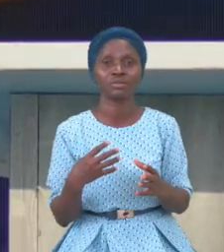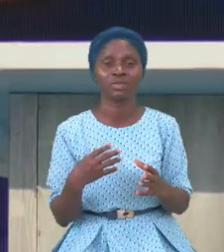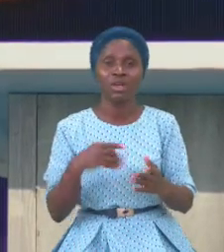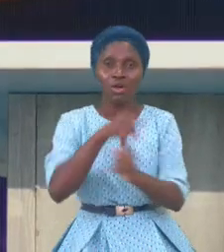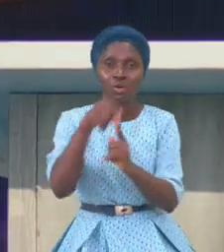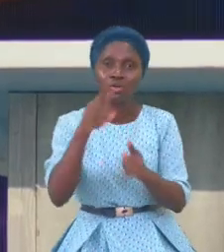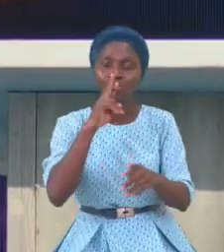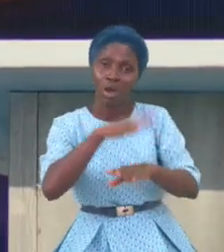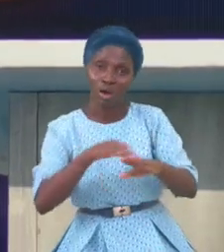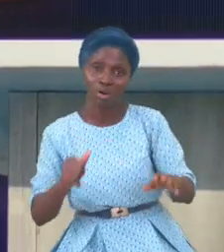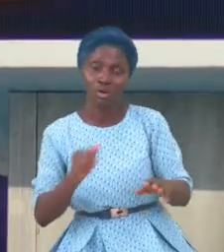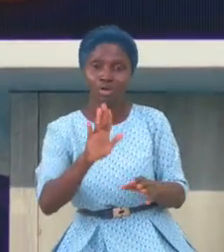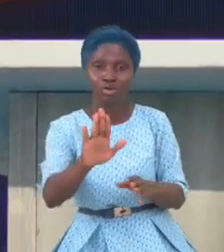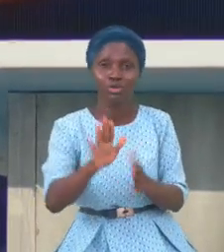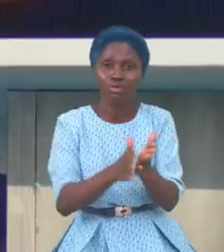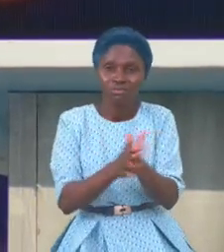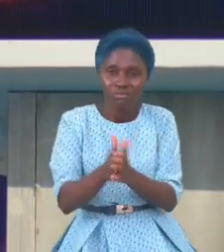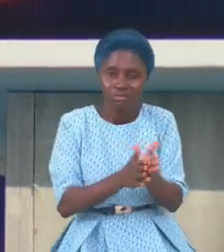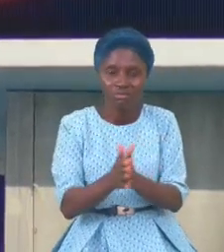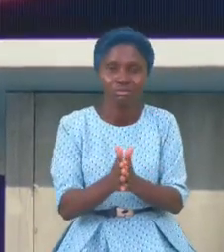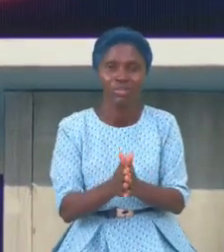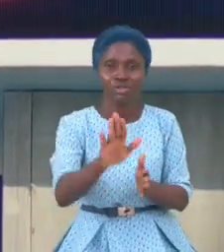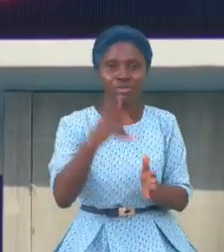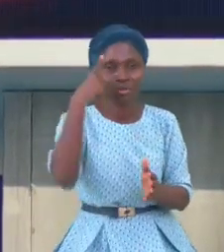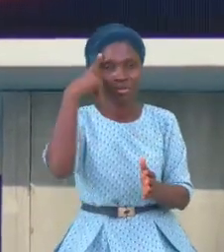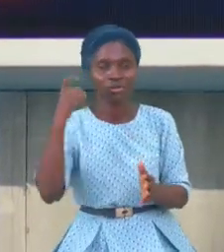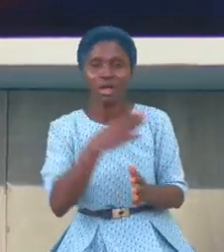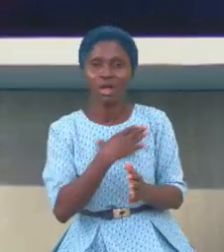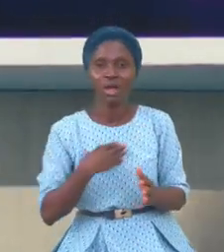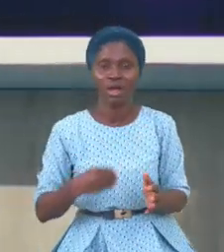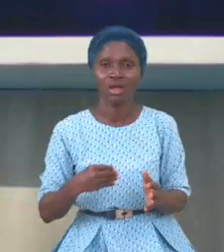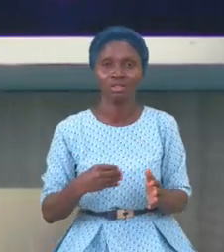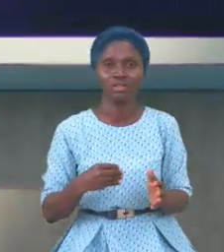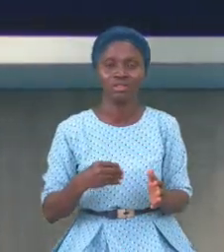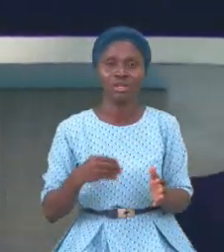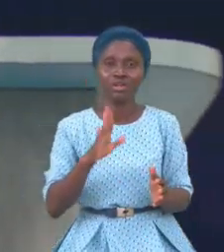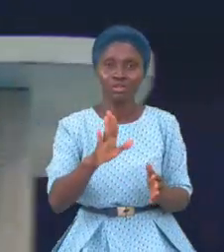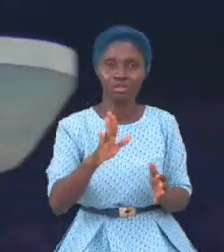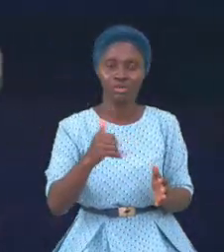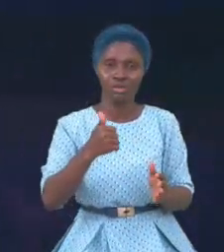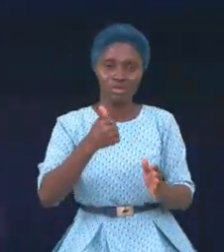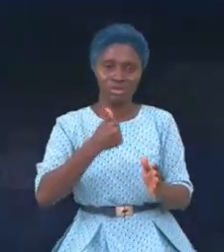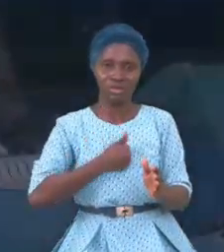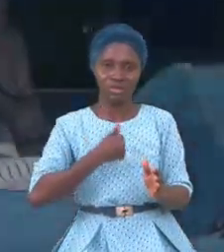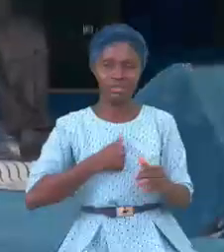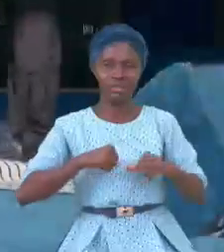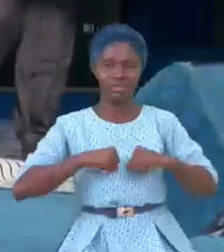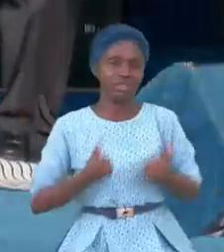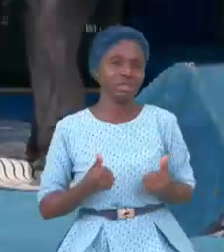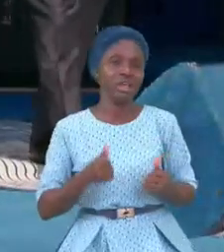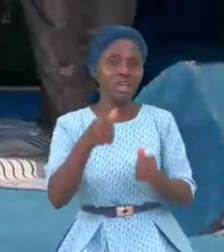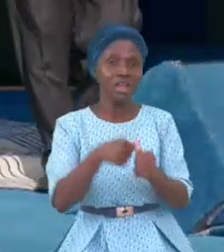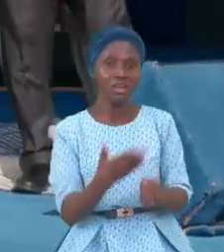desire, and your denial, deny yourself, everything is focused on